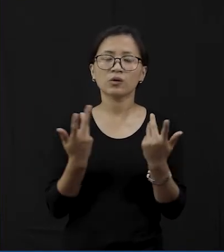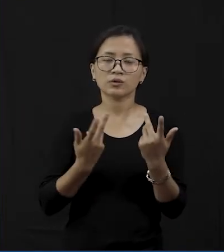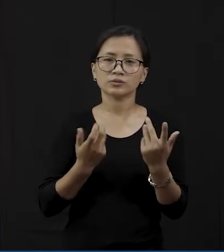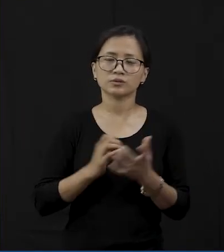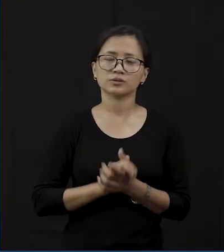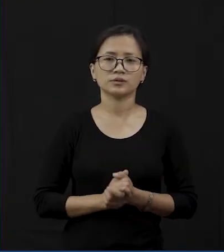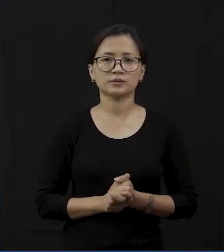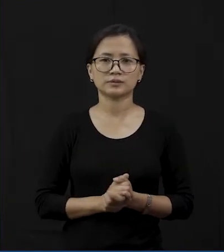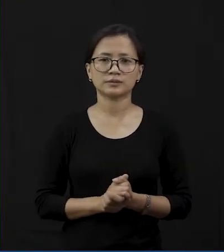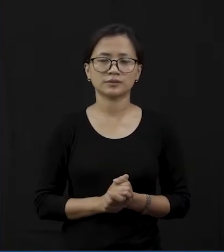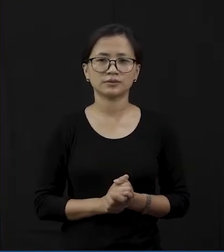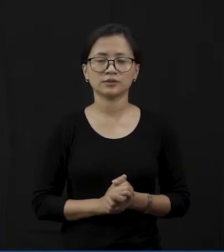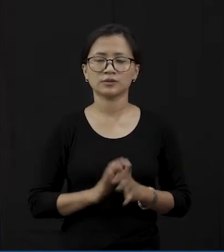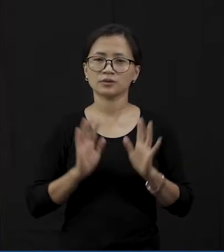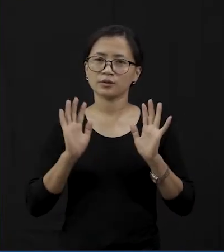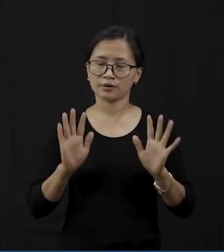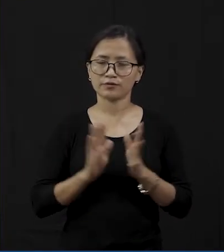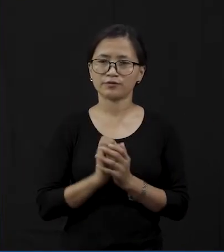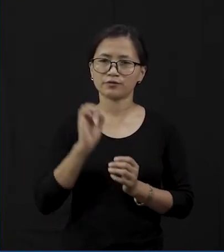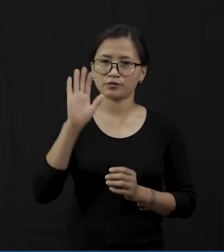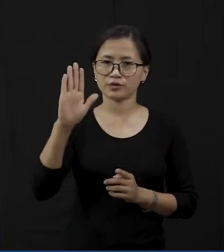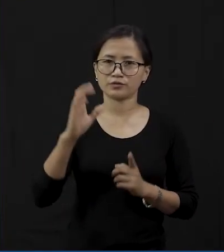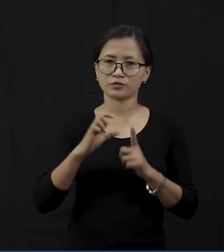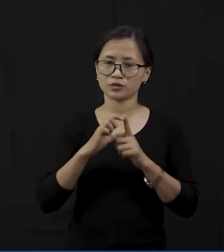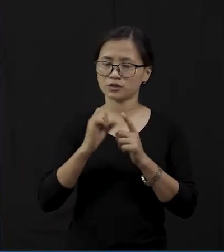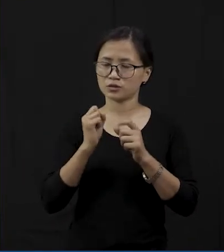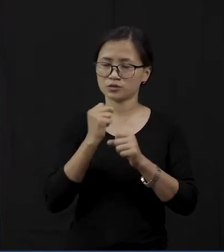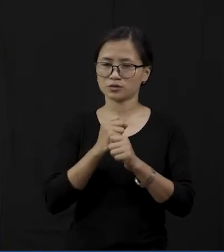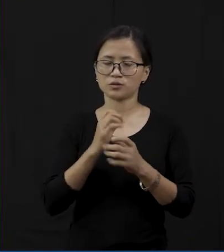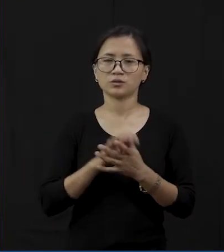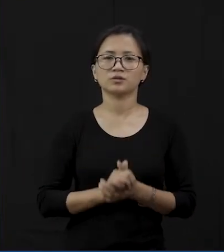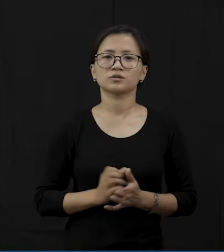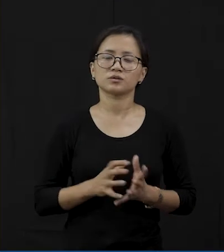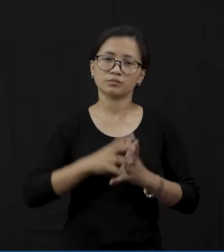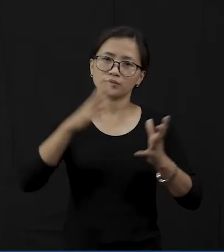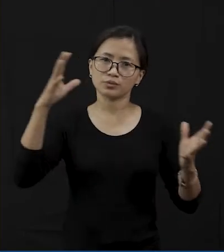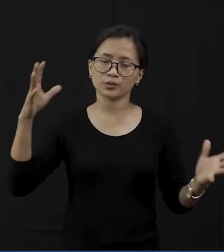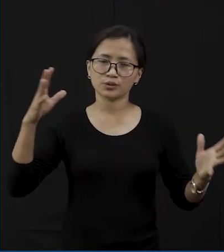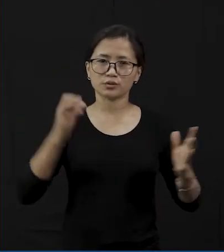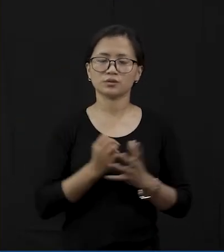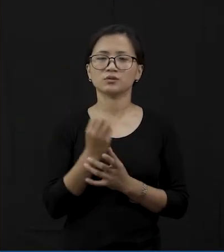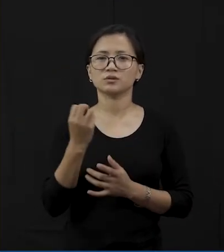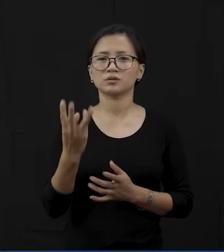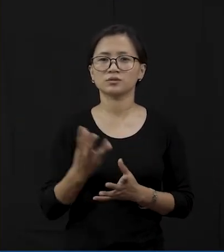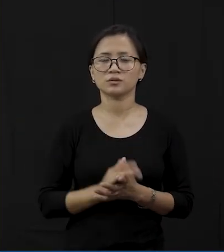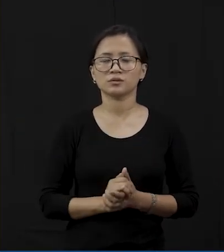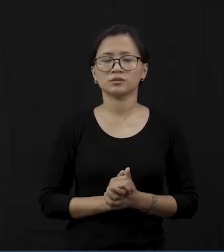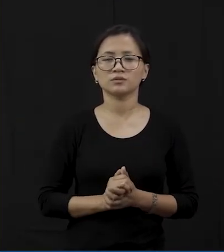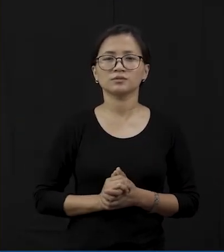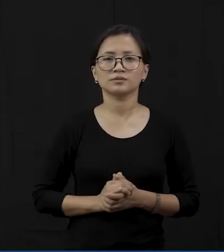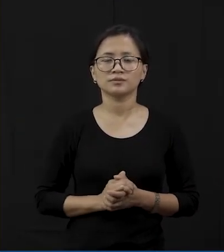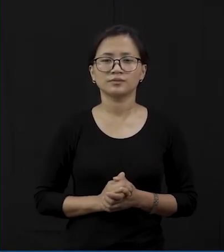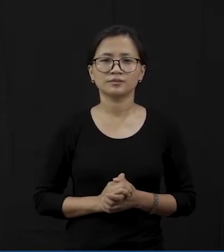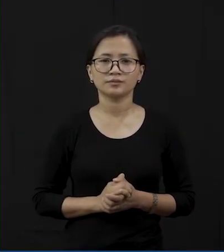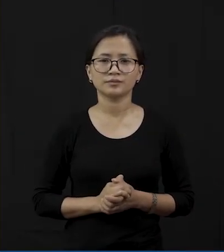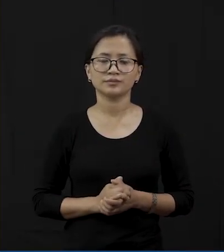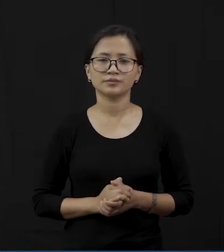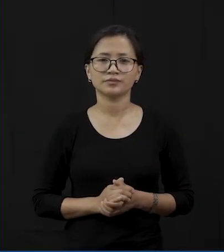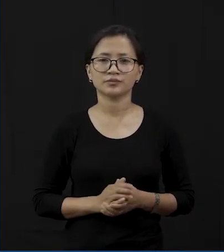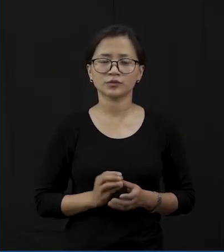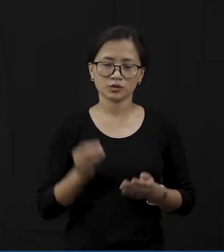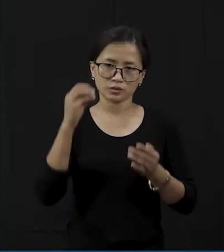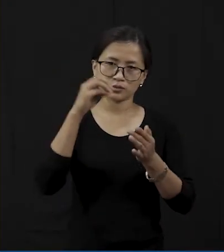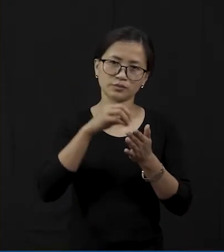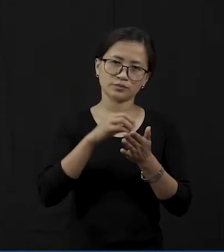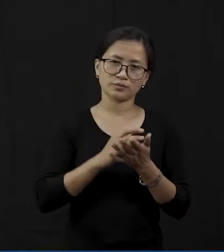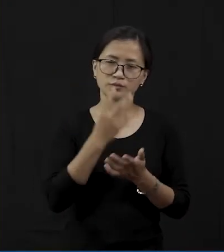So it has 5-digit numbers. So it is a bigger number, right? So in this case, like I